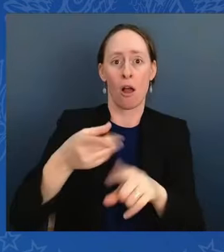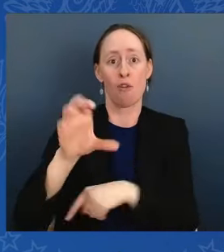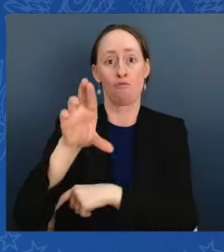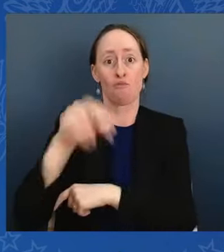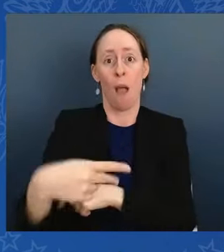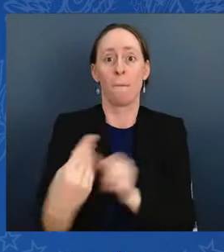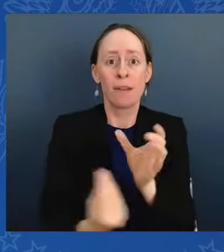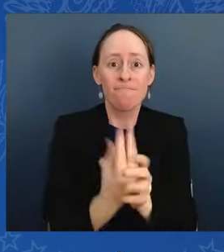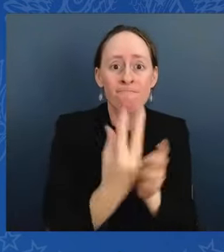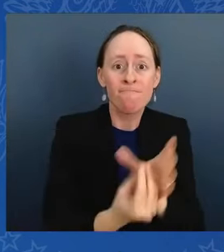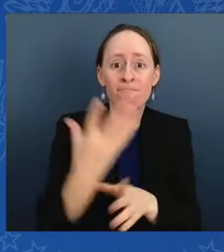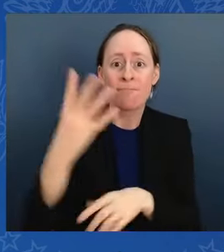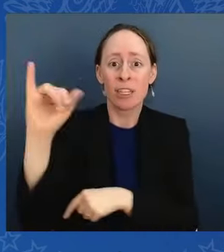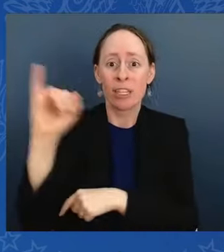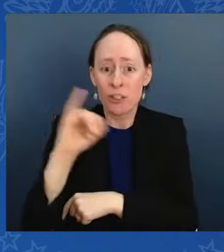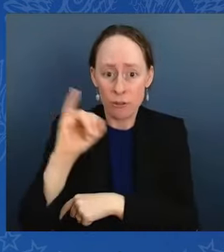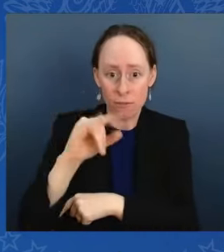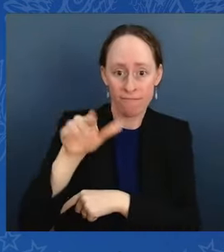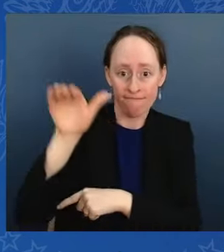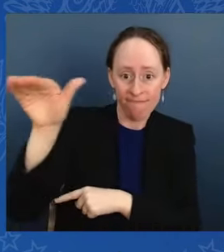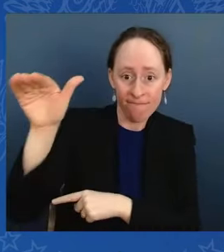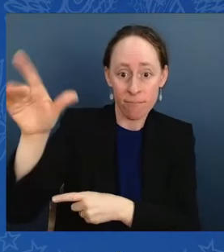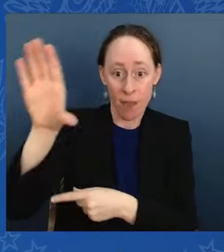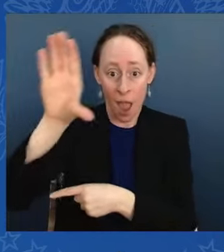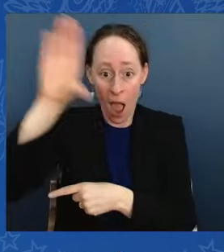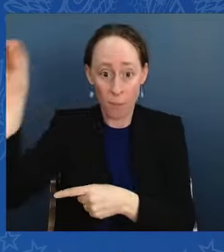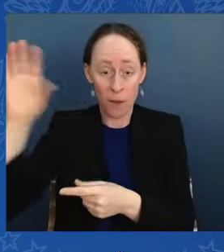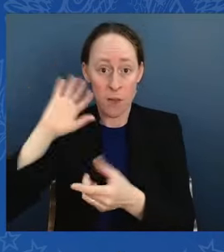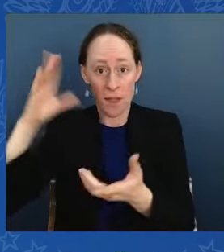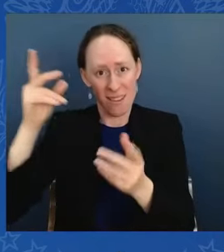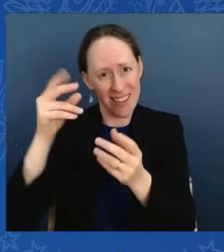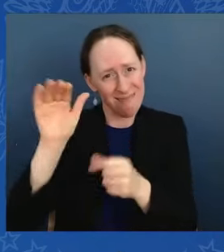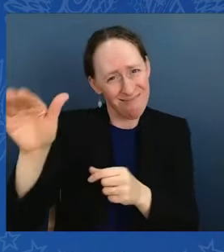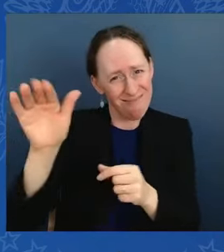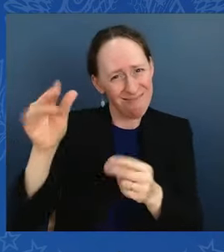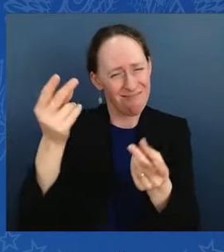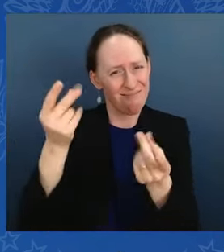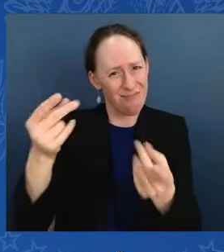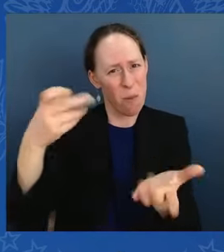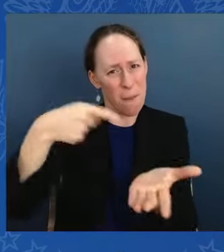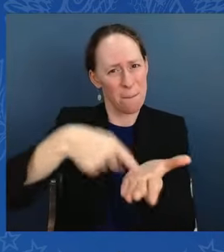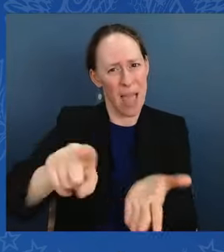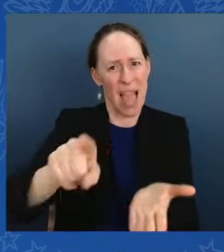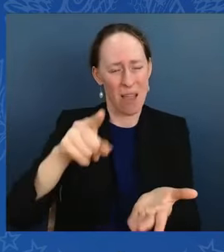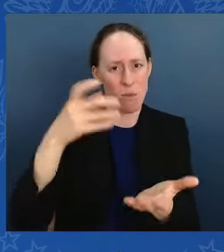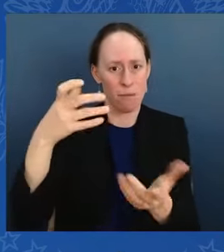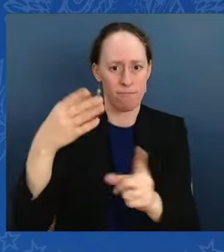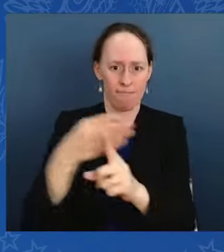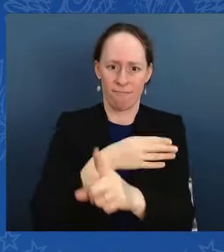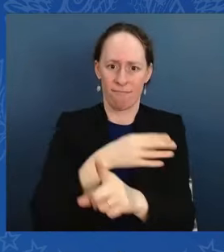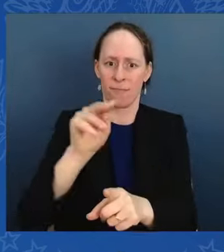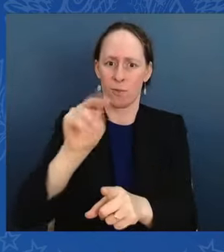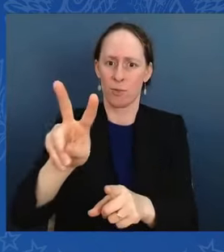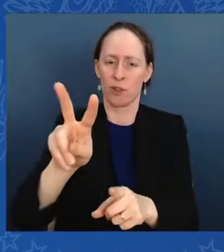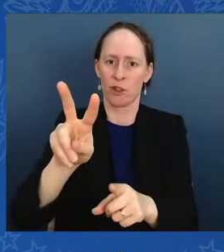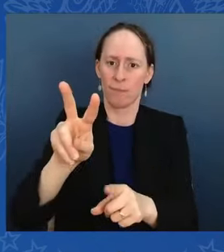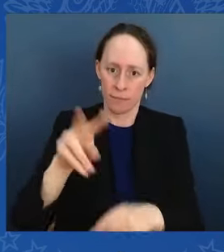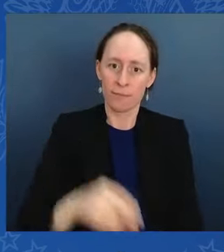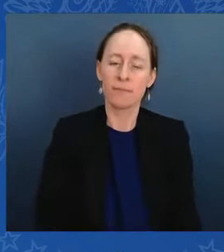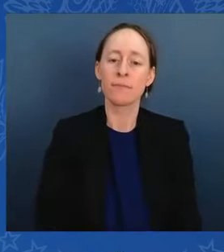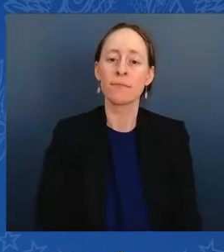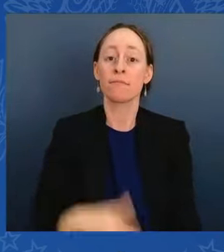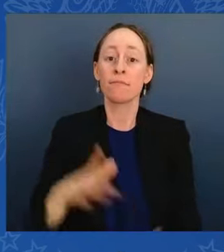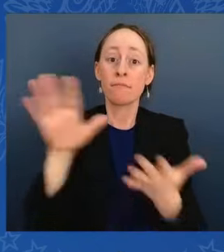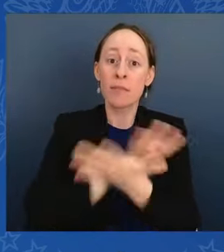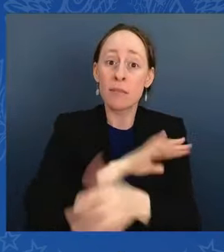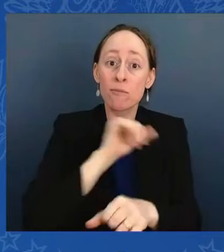will receive help in November, if not sooner. We're streamlining paperwork required to document losses and to assess the impacts